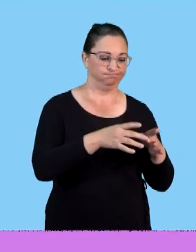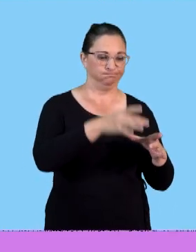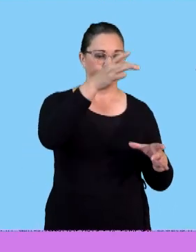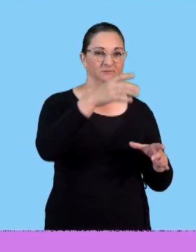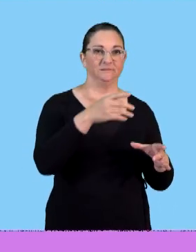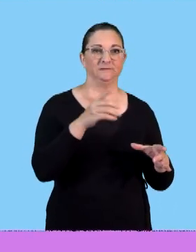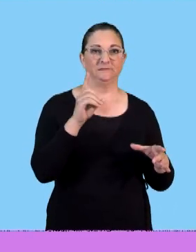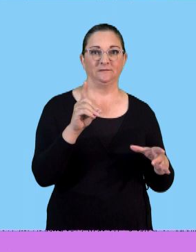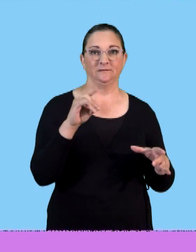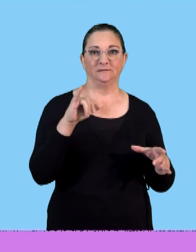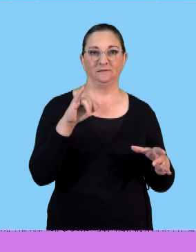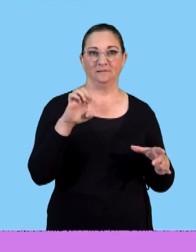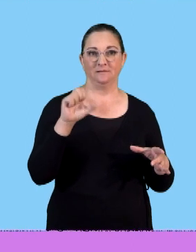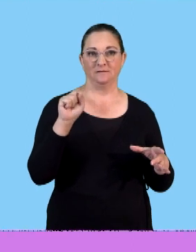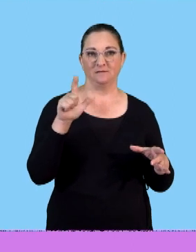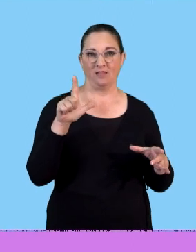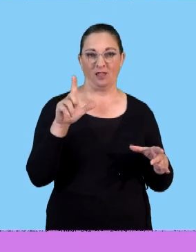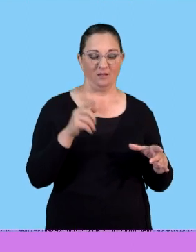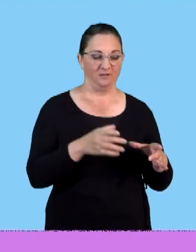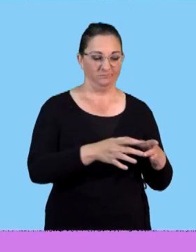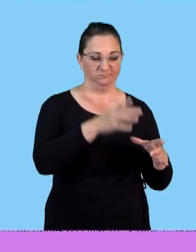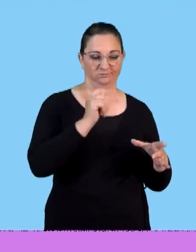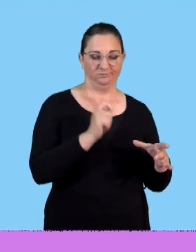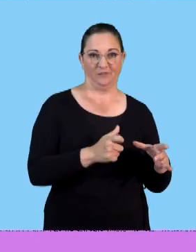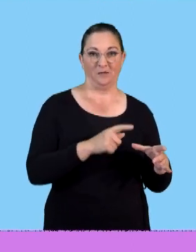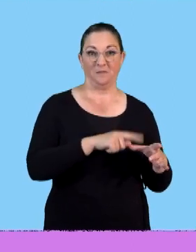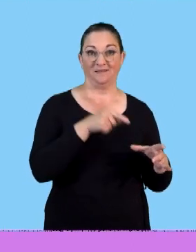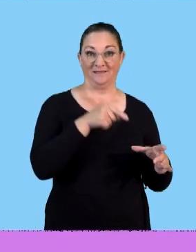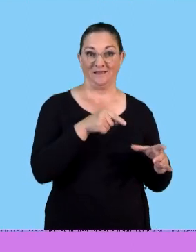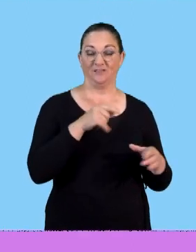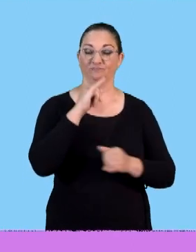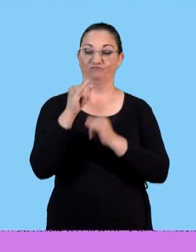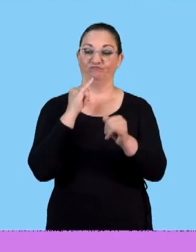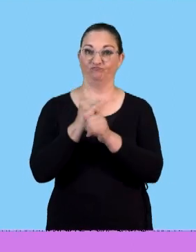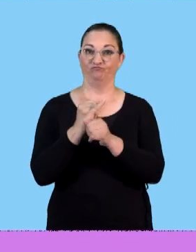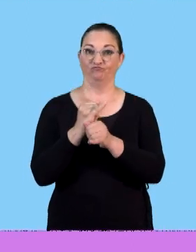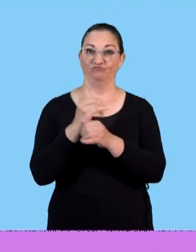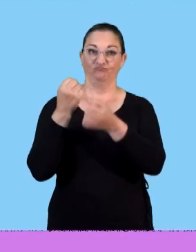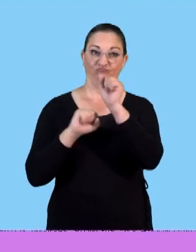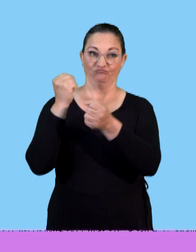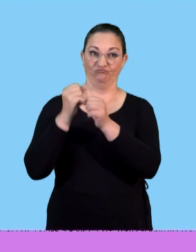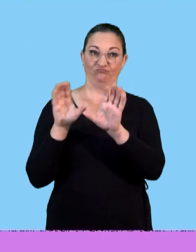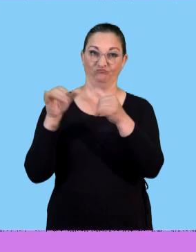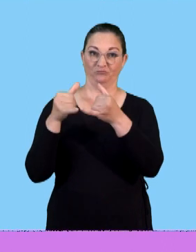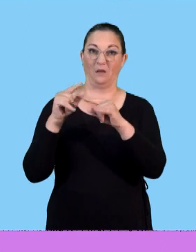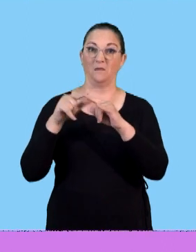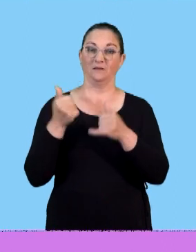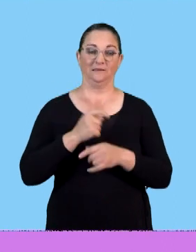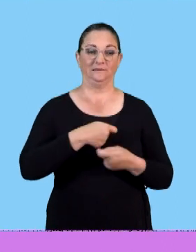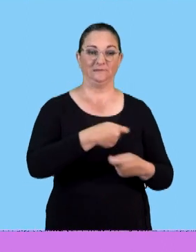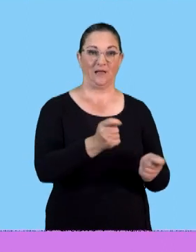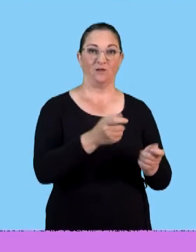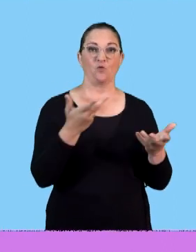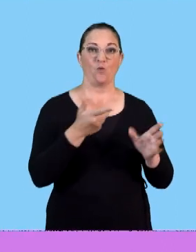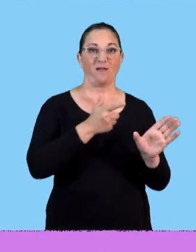an international engineering company, and then he sells them to local garage owners at a profit. Okay, so